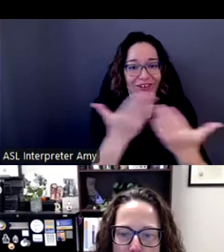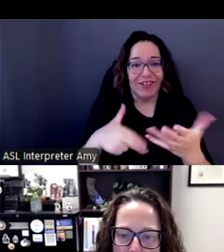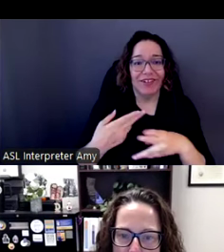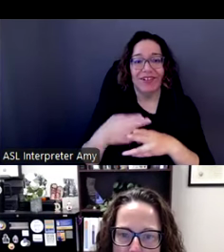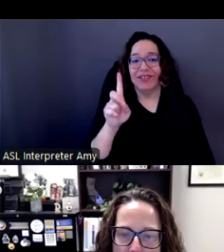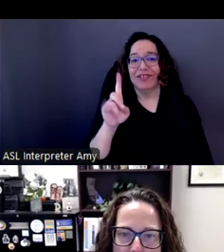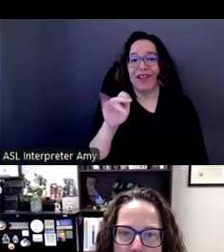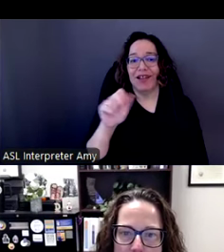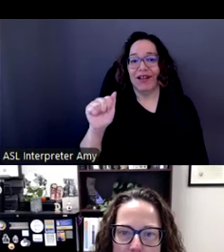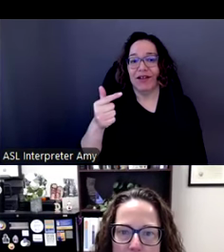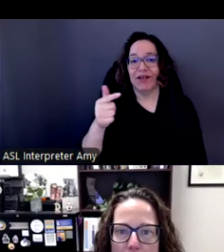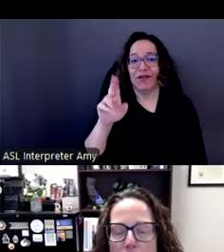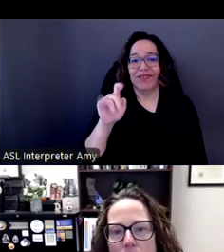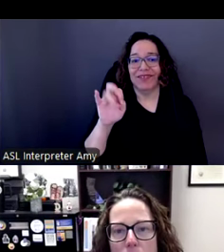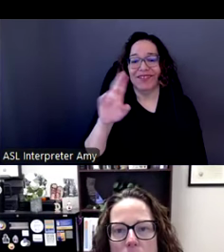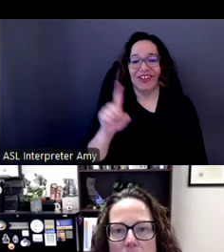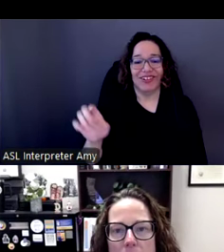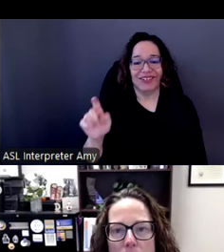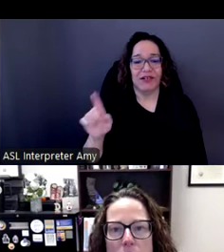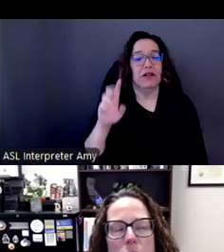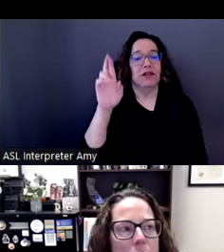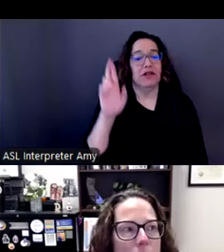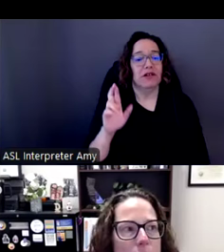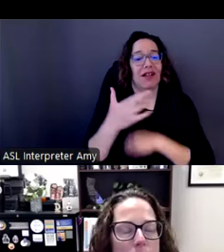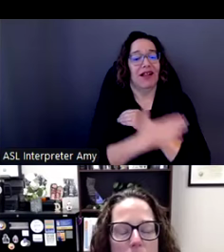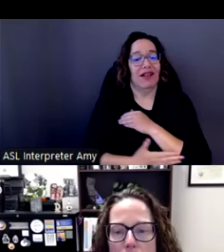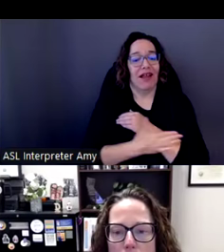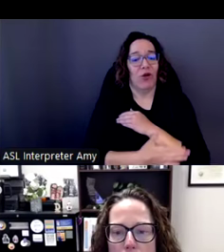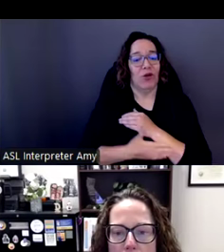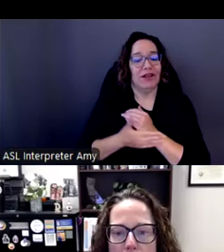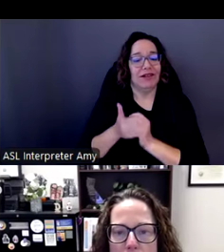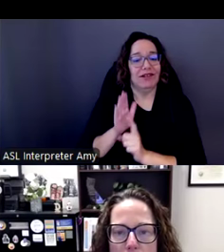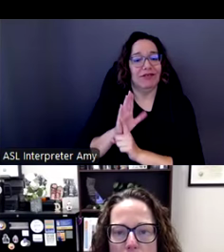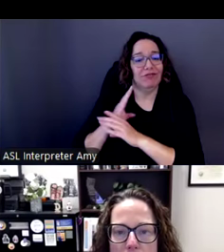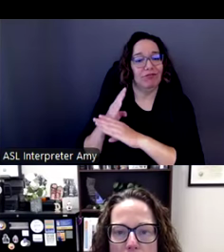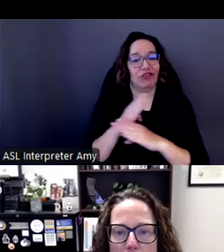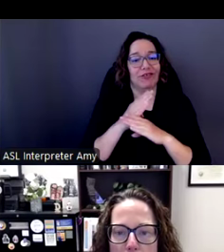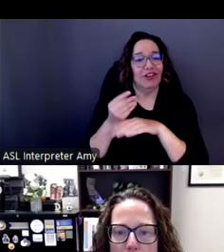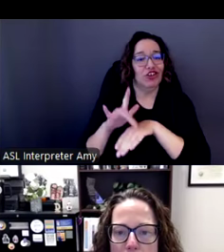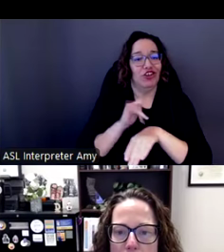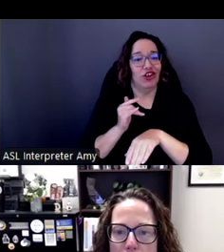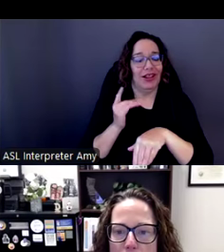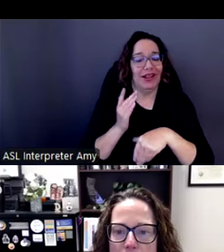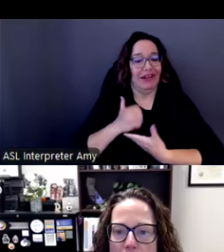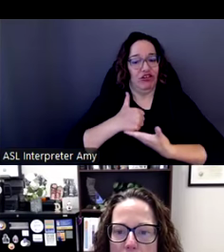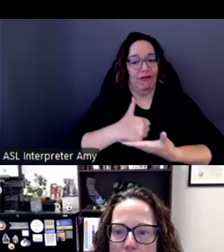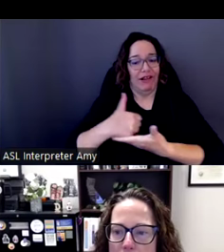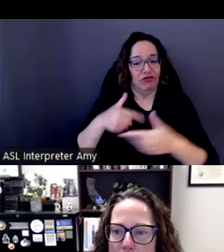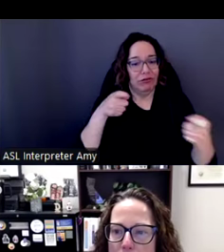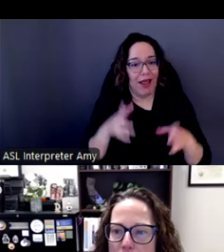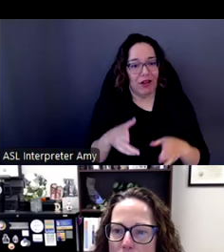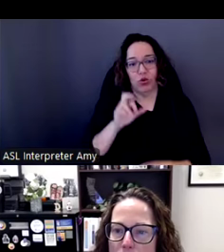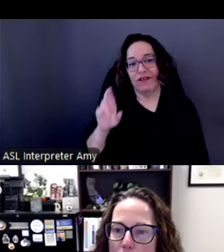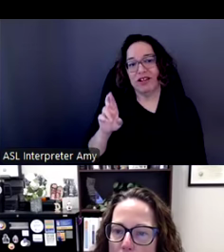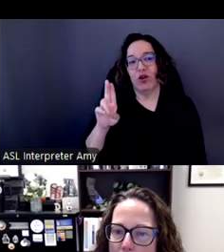Diana Gutierrez, and I am the Riverside County Prevention and Early Intervention Manager with Riverside University Health